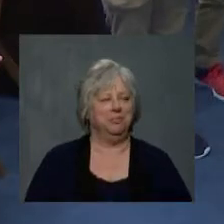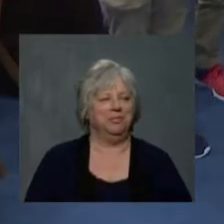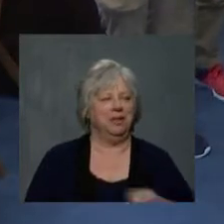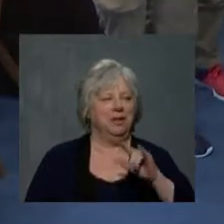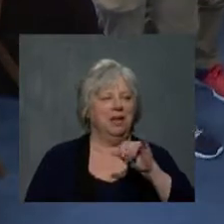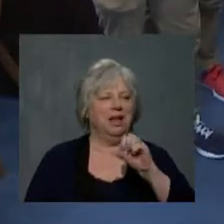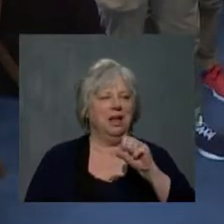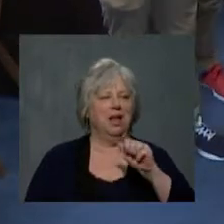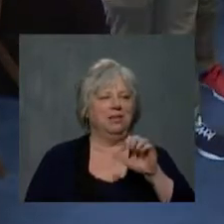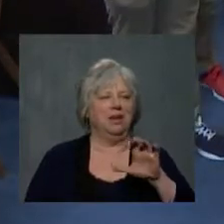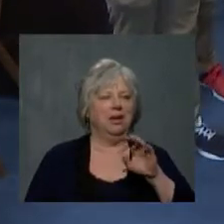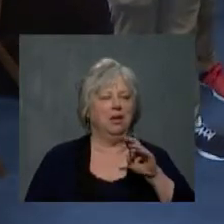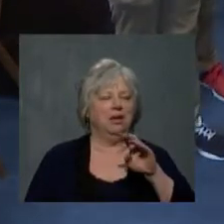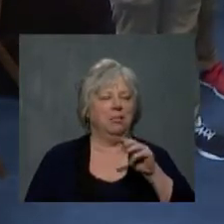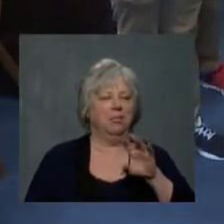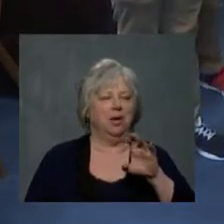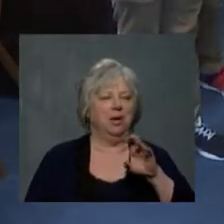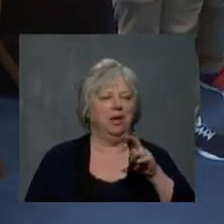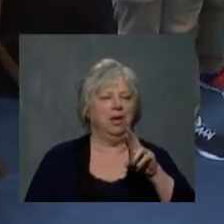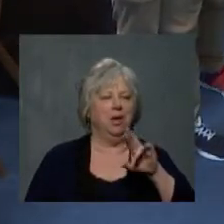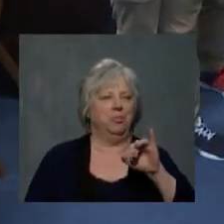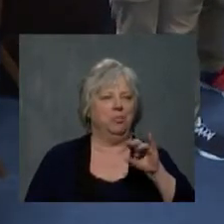Ozzy McBride, undecided.